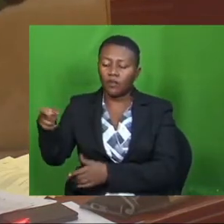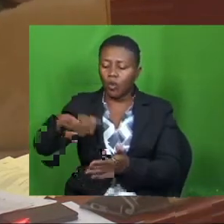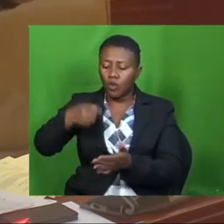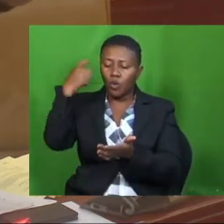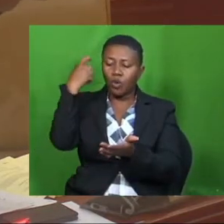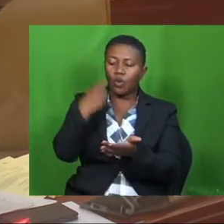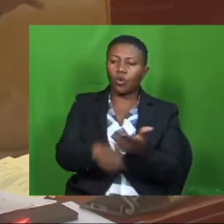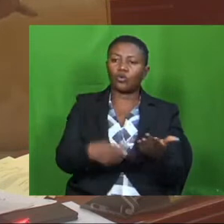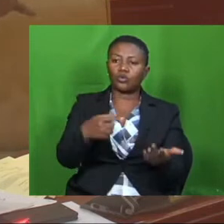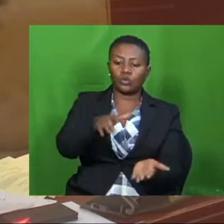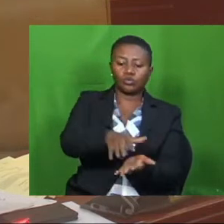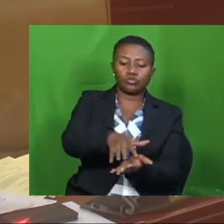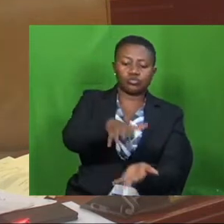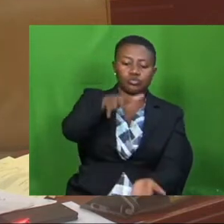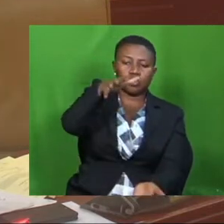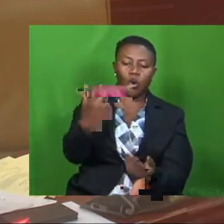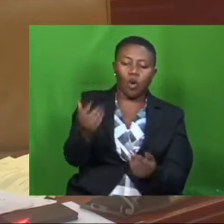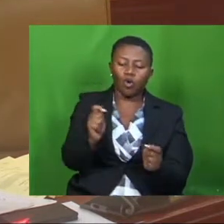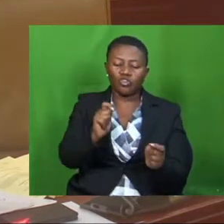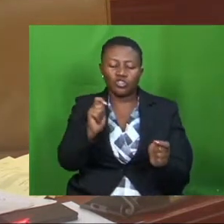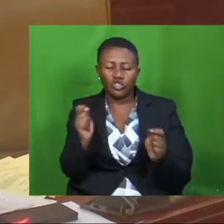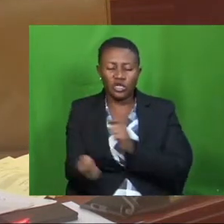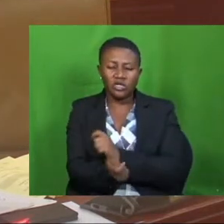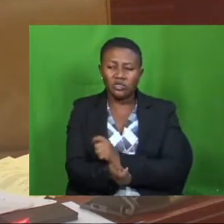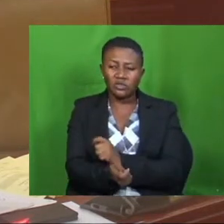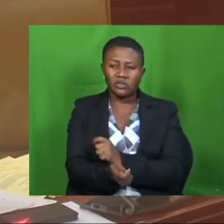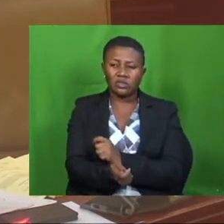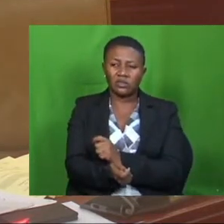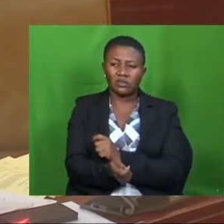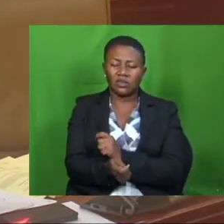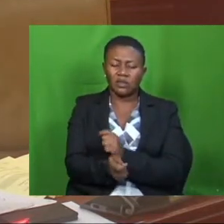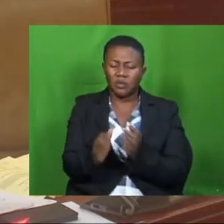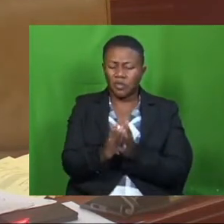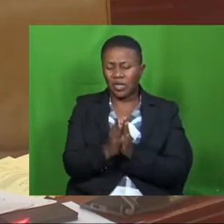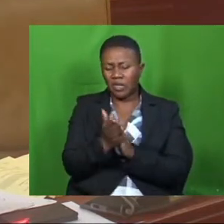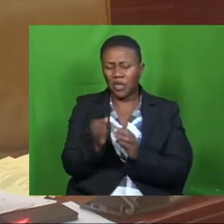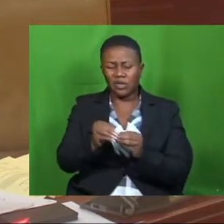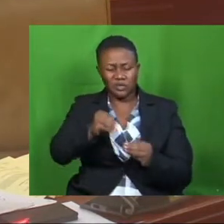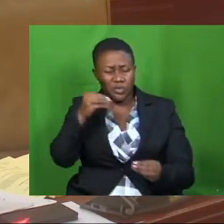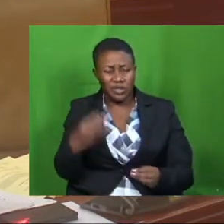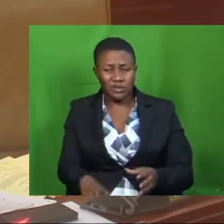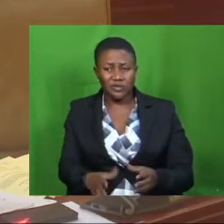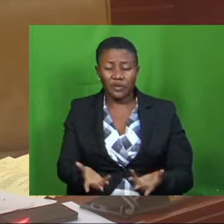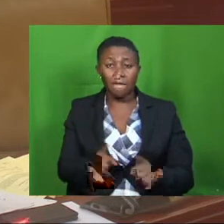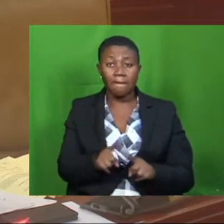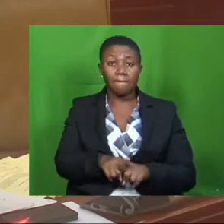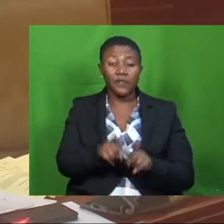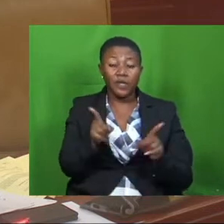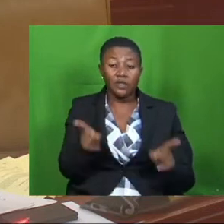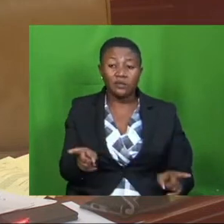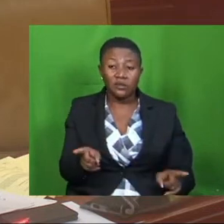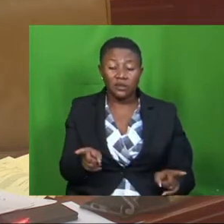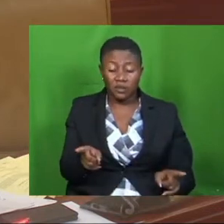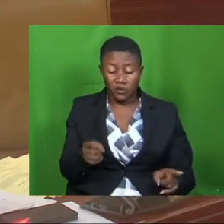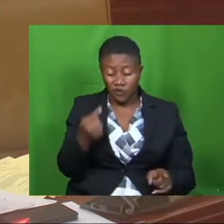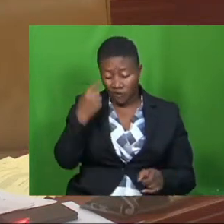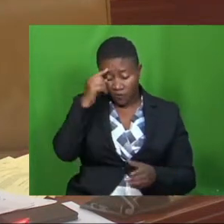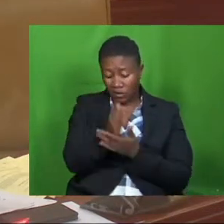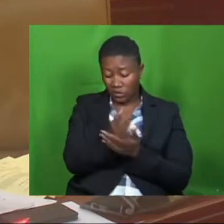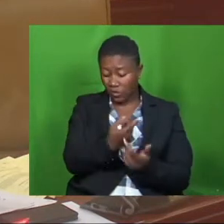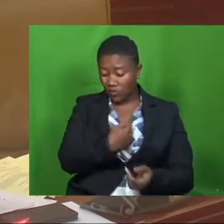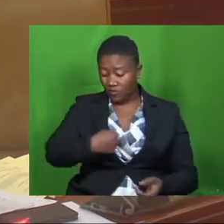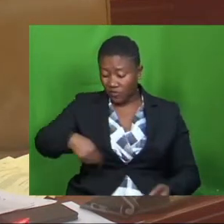Speaker, that is not all. If you also go into point 2, under the same subheading, it talks about